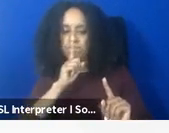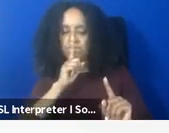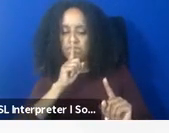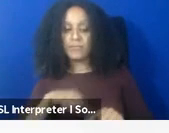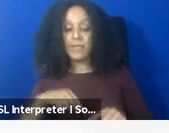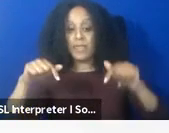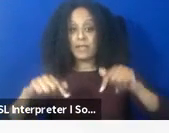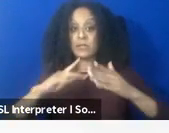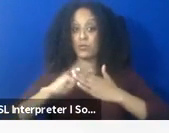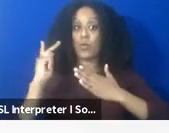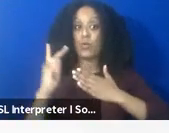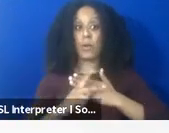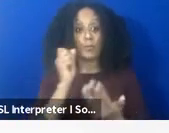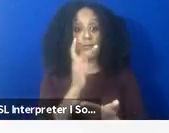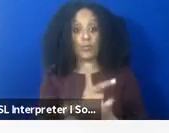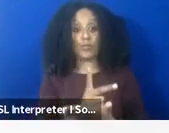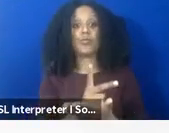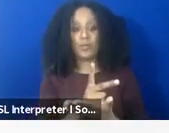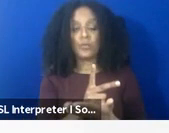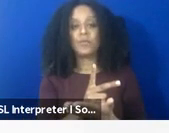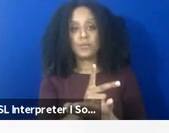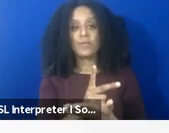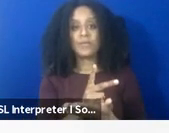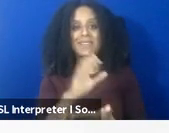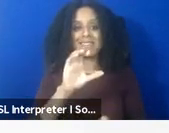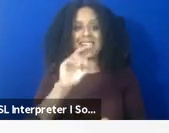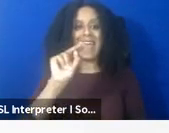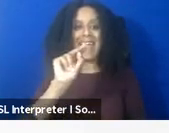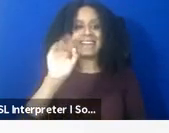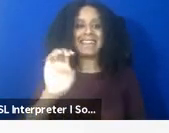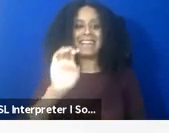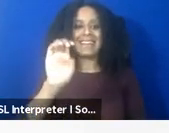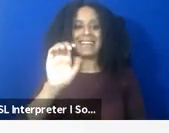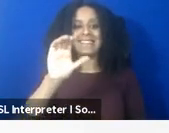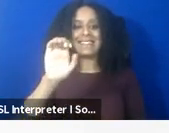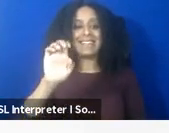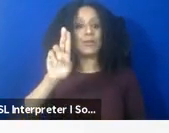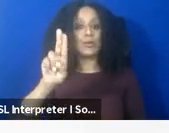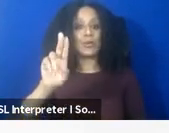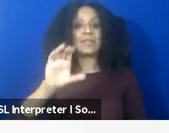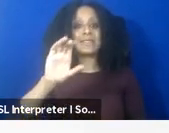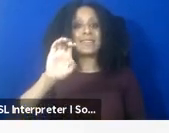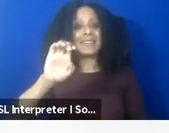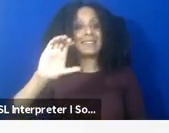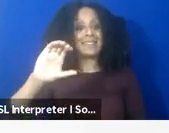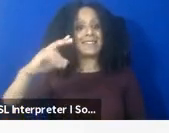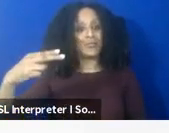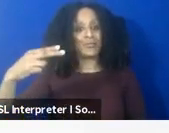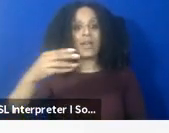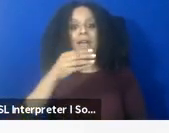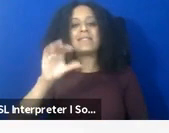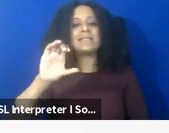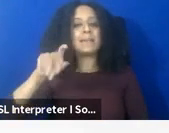This program has been approved for CNE, CEU, CE, CH,